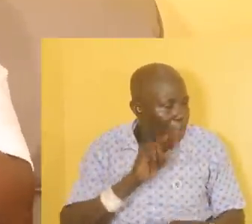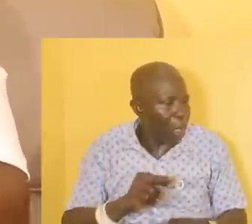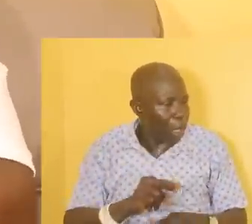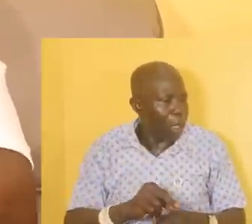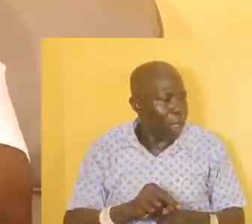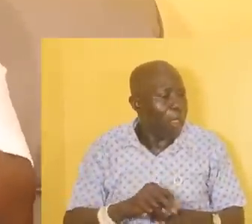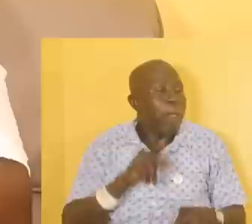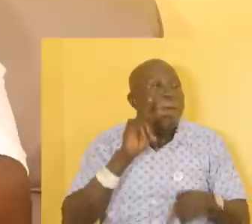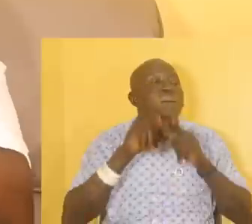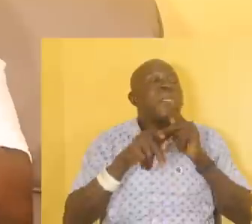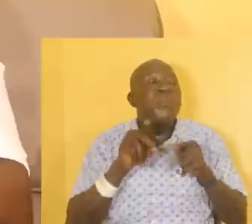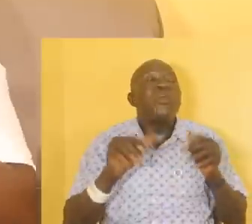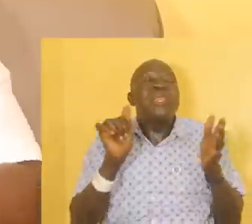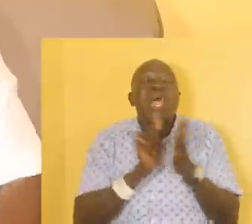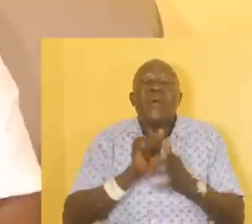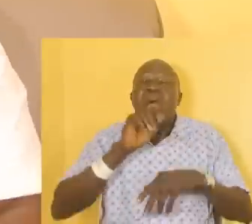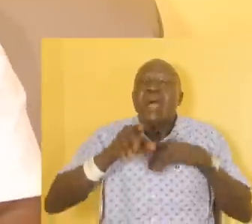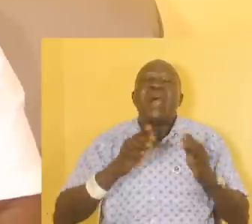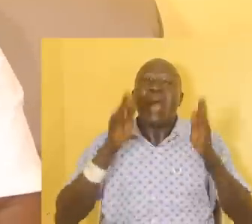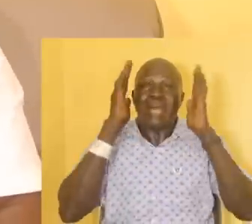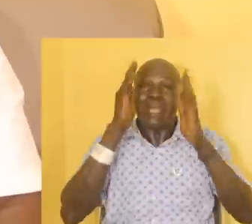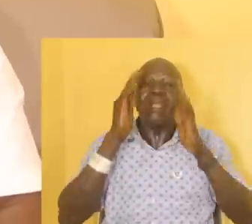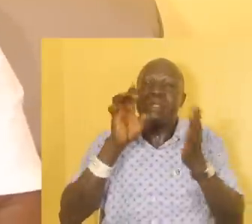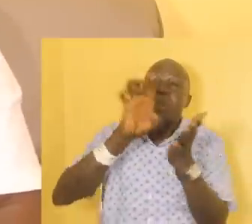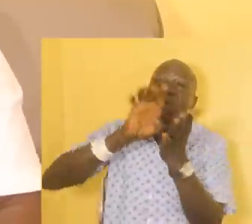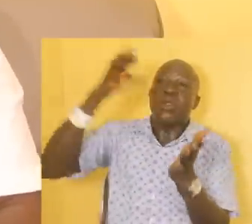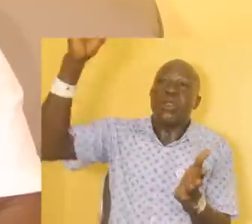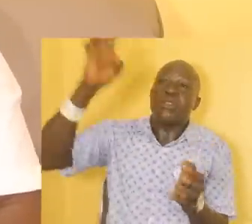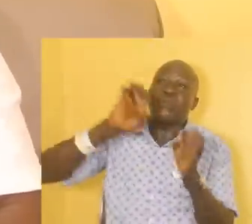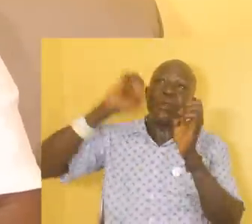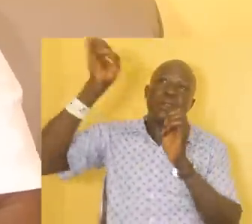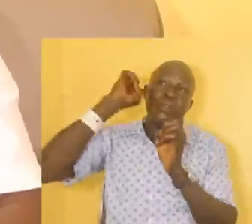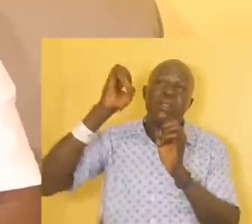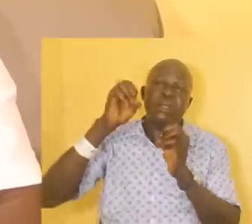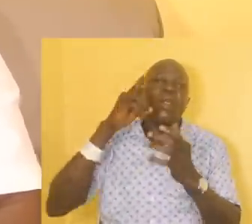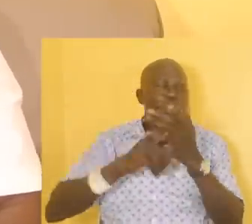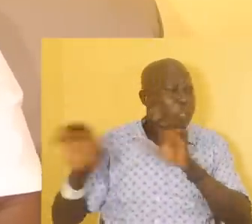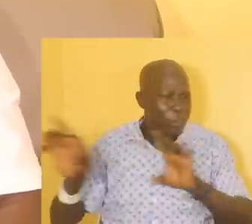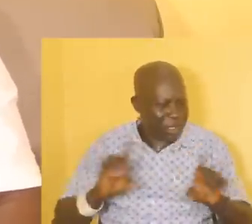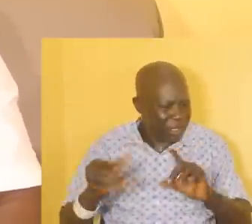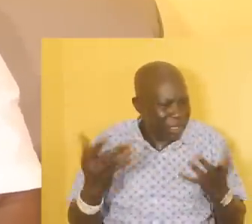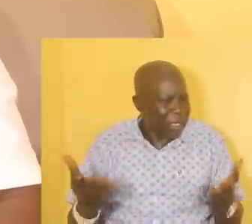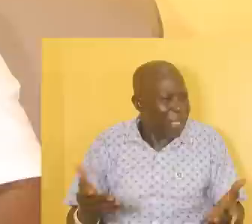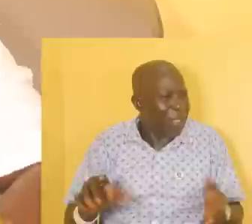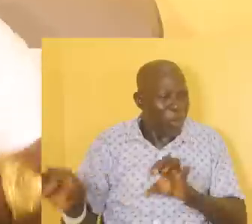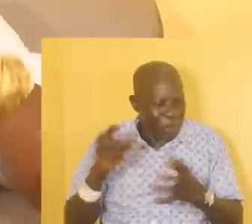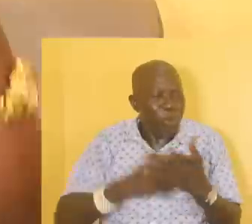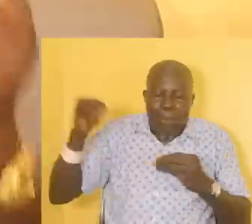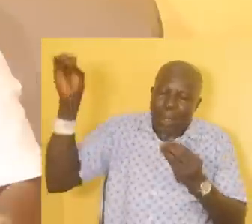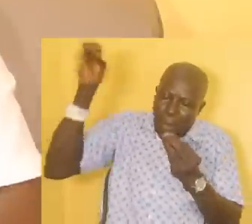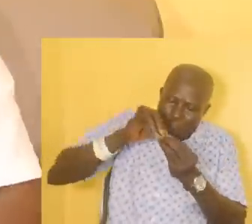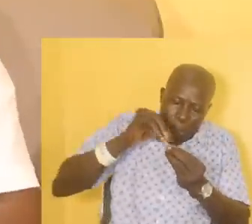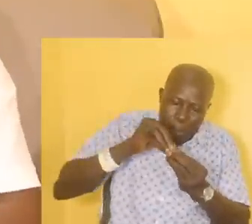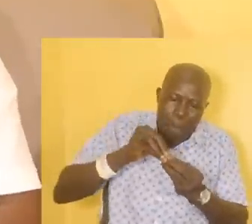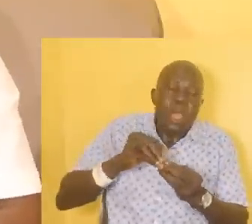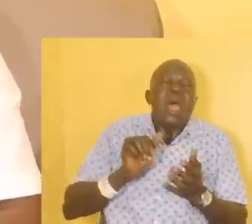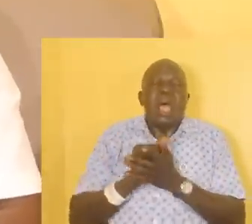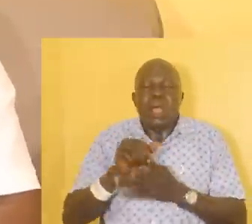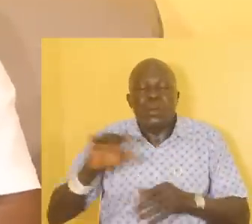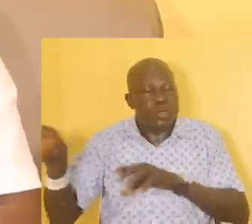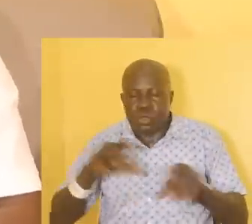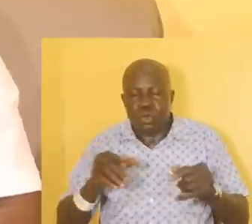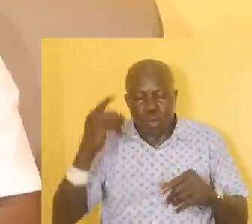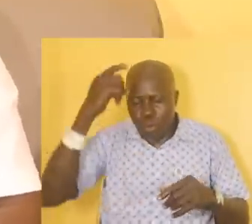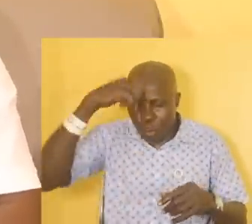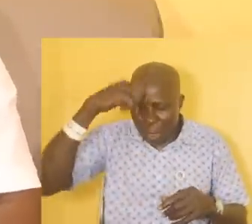she came. Ẹ̀ta jọlọ sí college of education. Her mate in the school, college of education. Kí ló wá ń ṣe báyìí? What are you doing here? What are you doing here? Ọ̀rẹ́ kan lọ wá wá